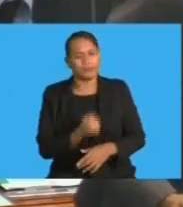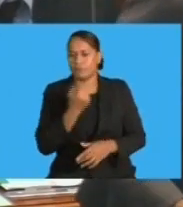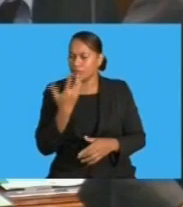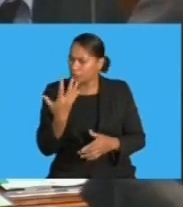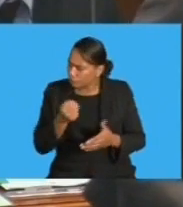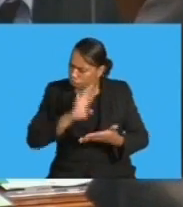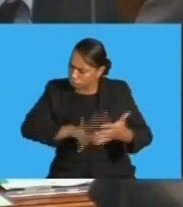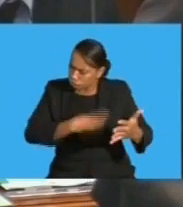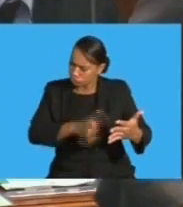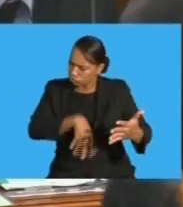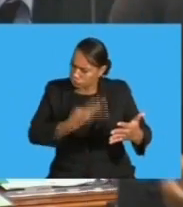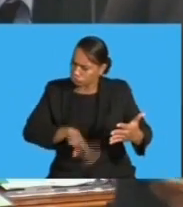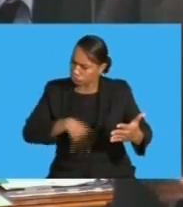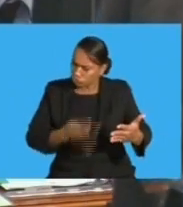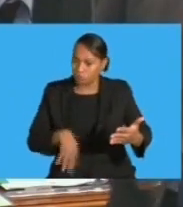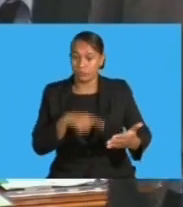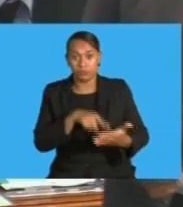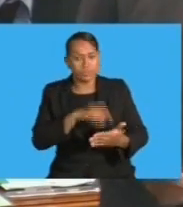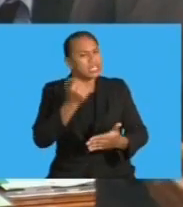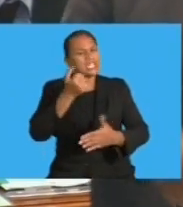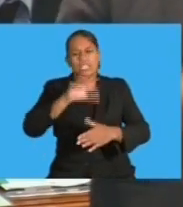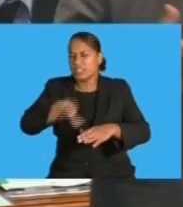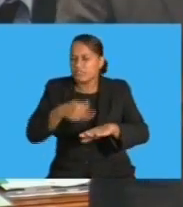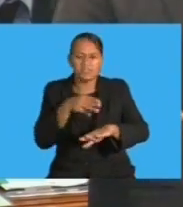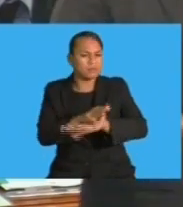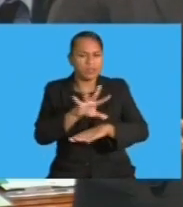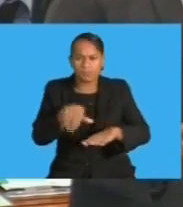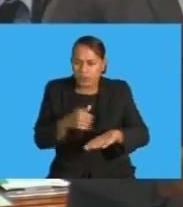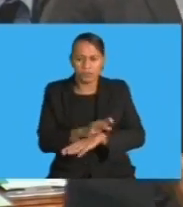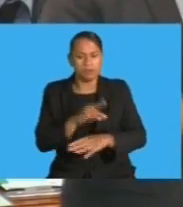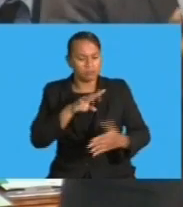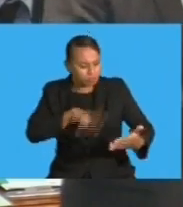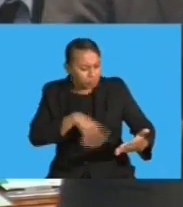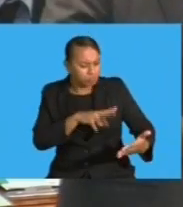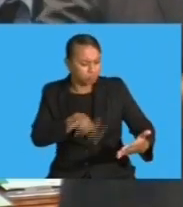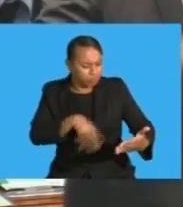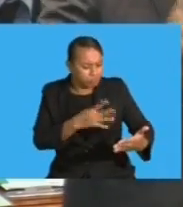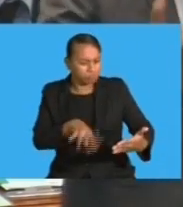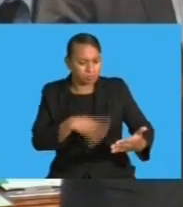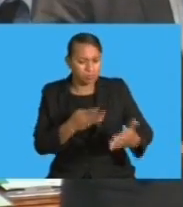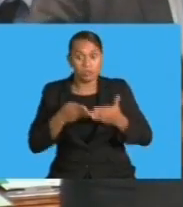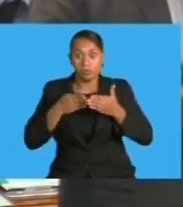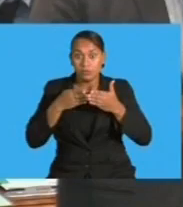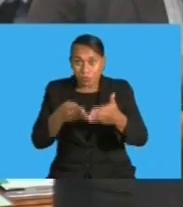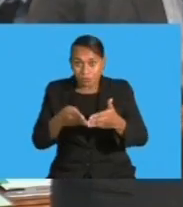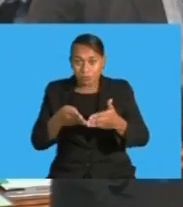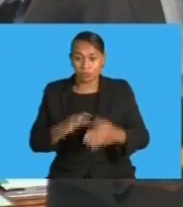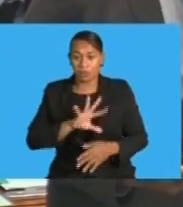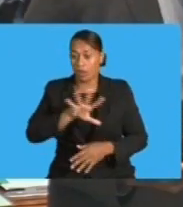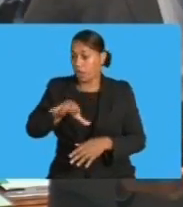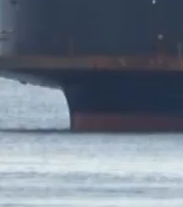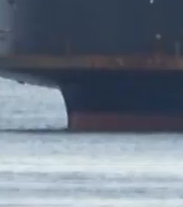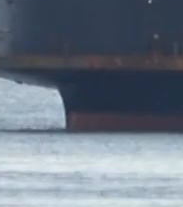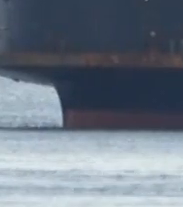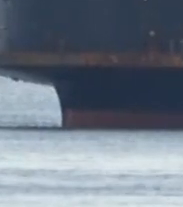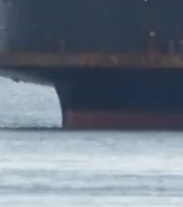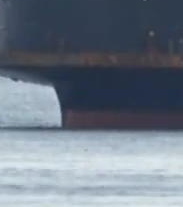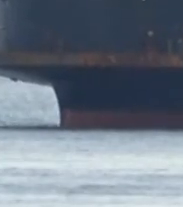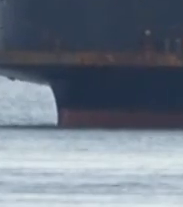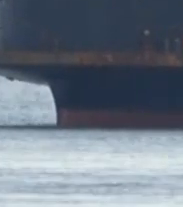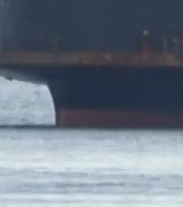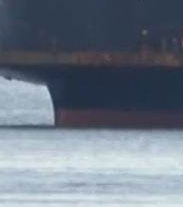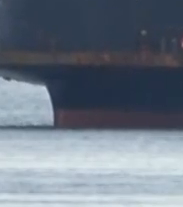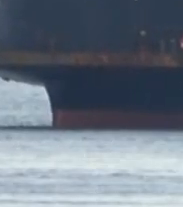have the 6 monthly checks, the surveys that they are called, and also the annual ones. Those things will continue to be implemented. The minister